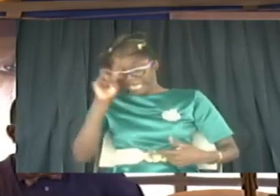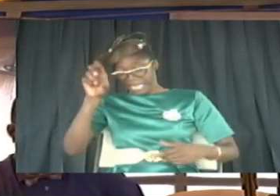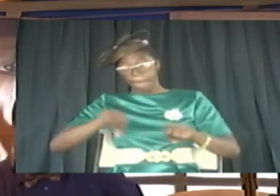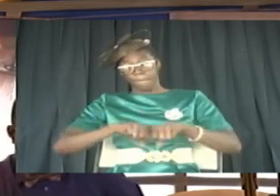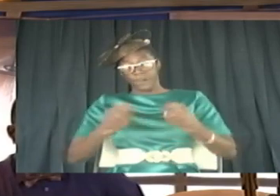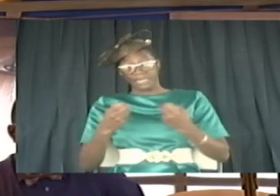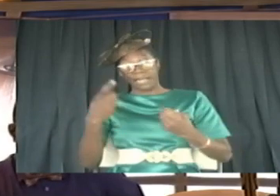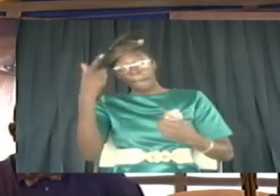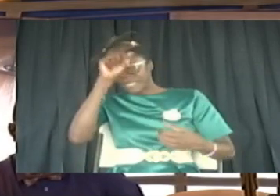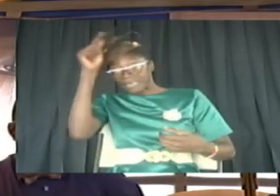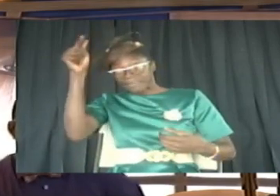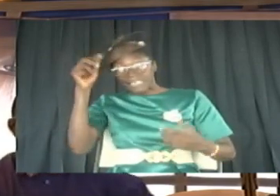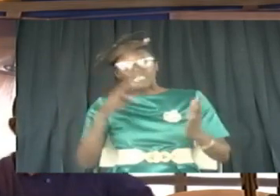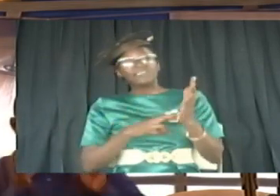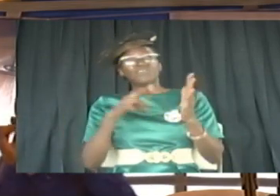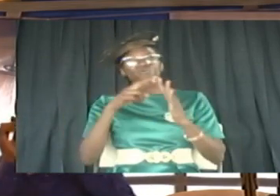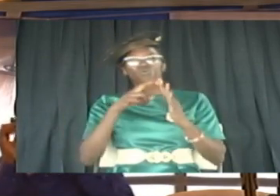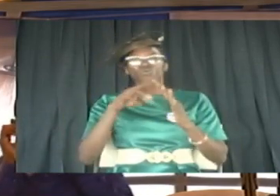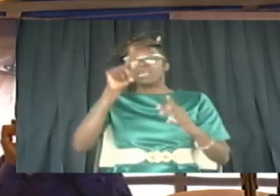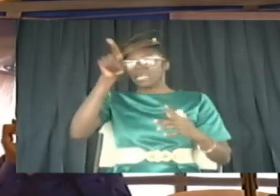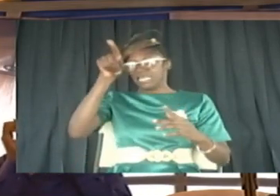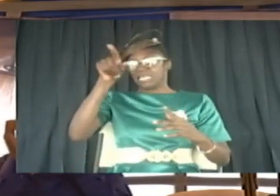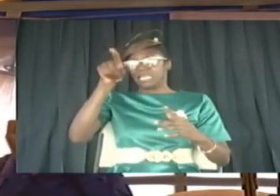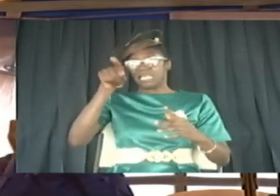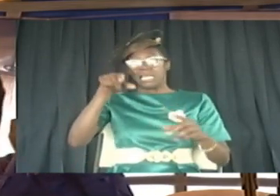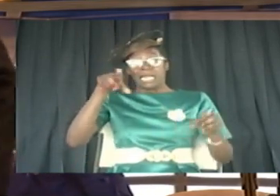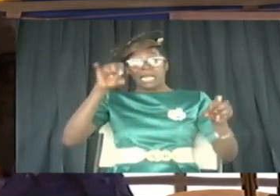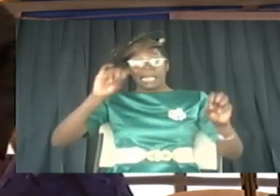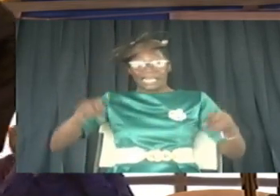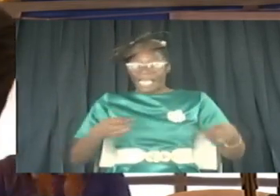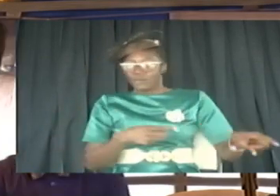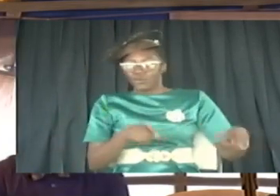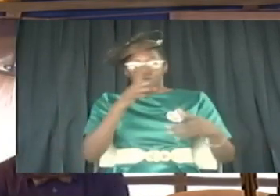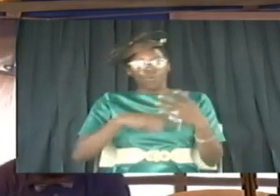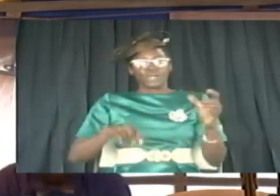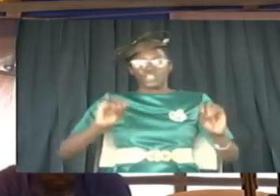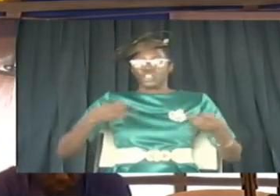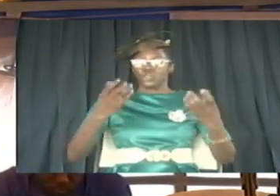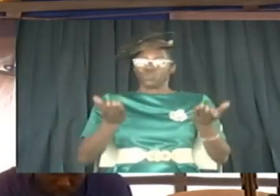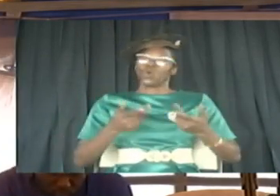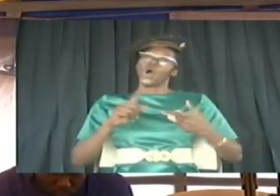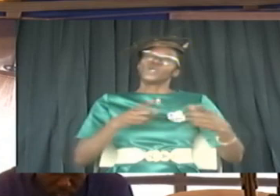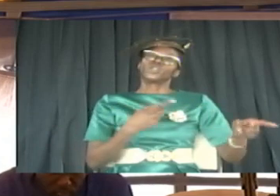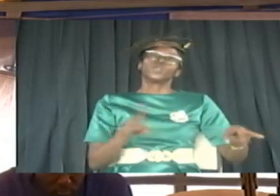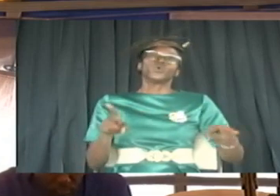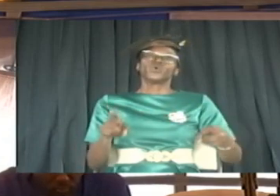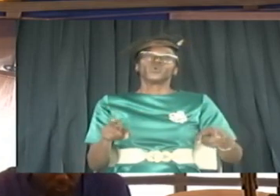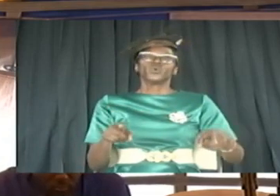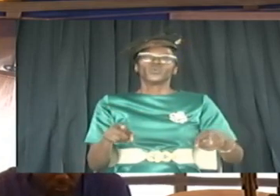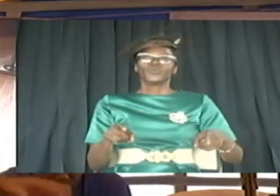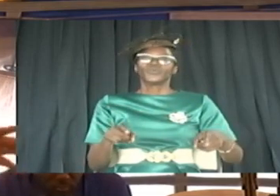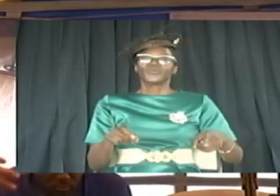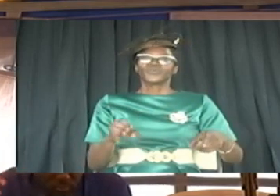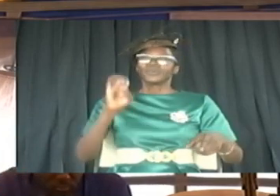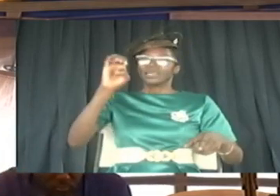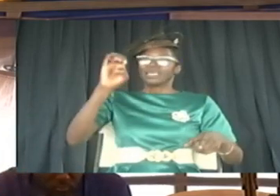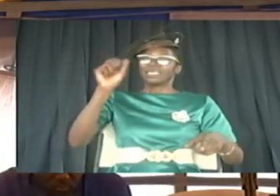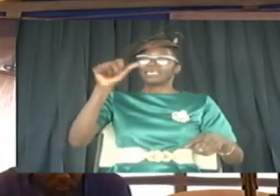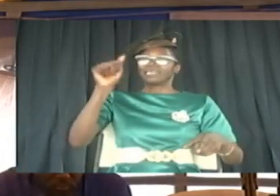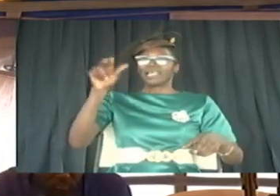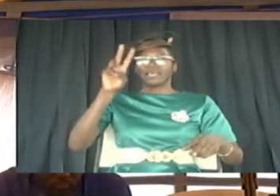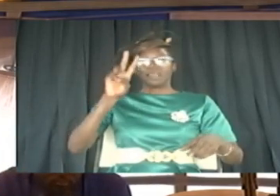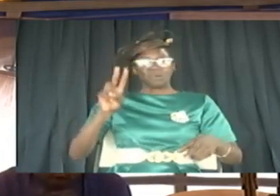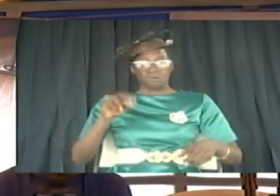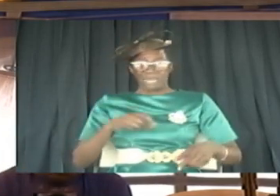rule, and so he can easily just do what he wants to do. Esau came first, and he should have got